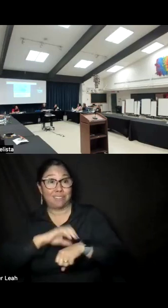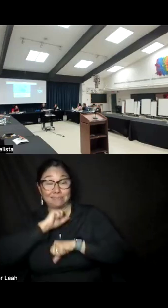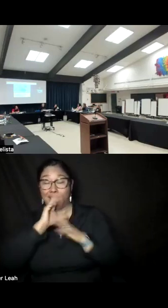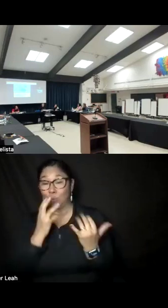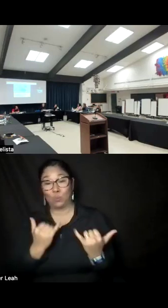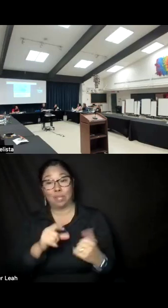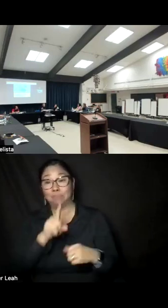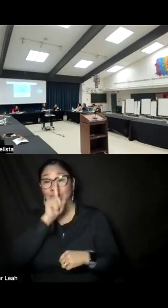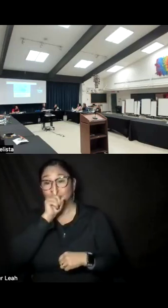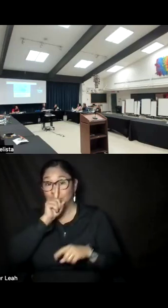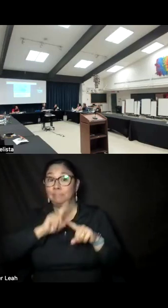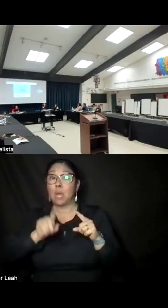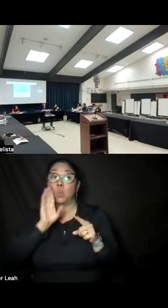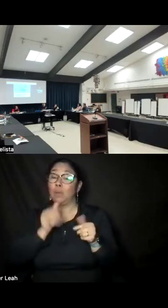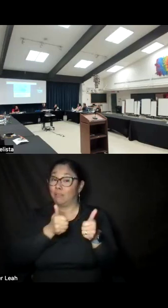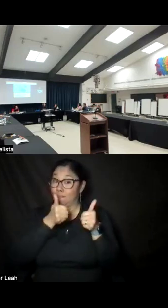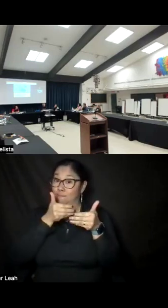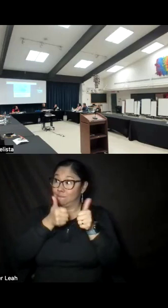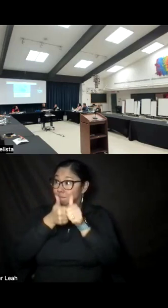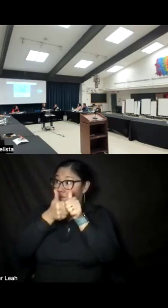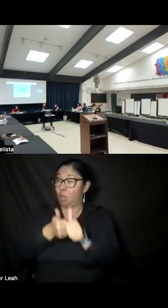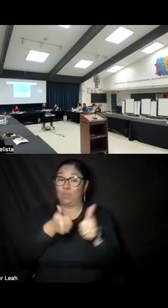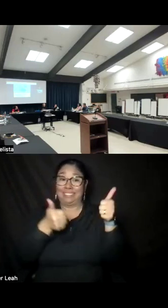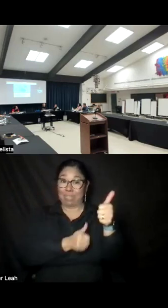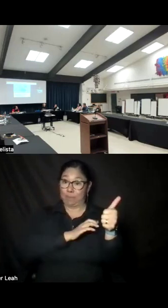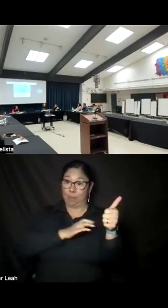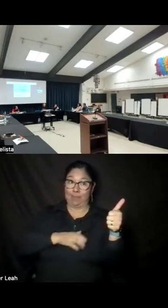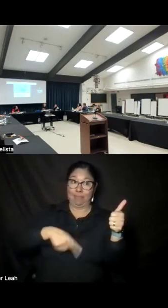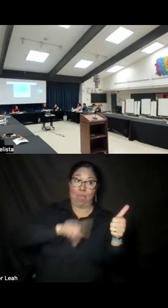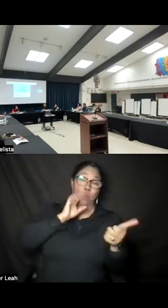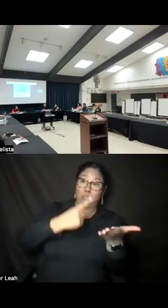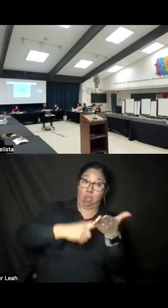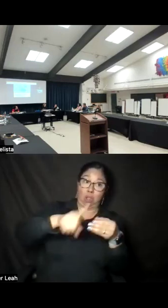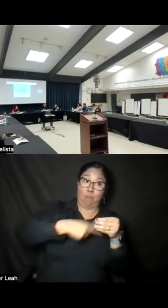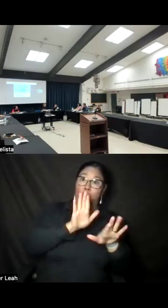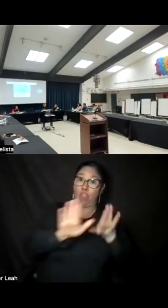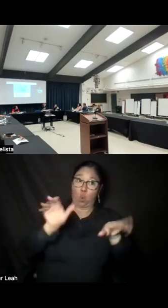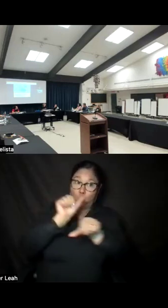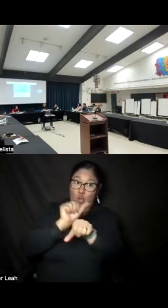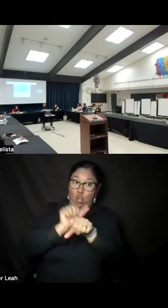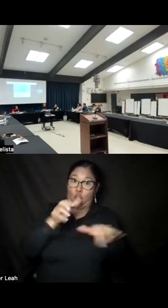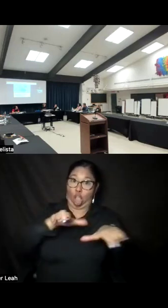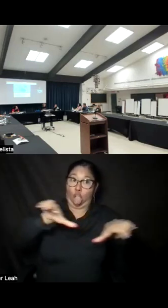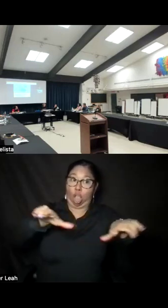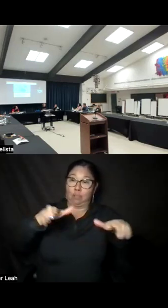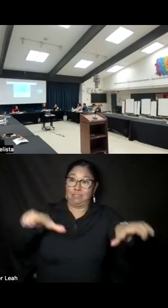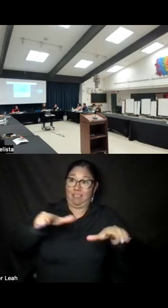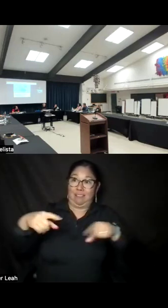kind of follow some routines. We'll have the subcommittee kind of speak to the work that they've already done so